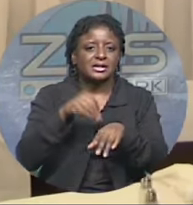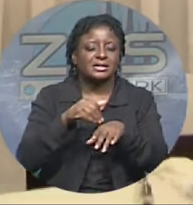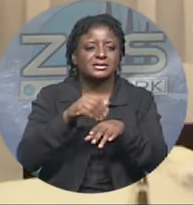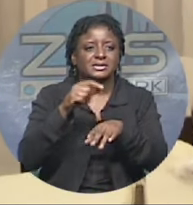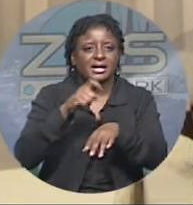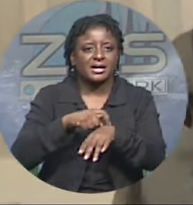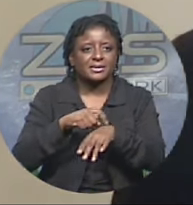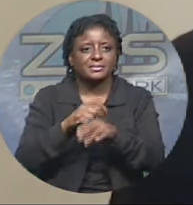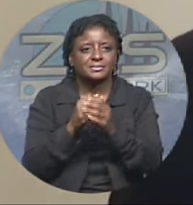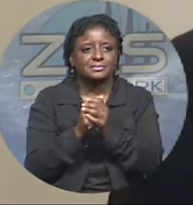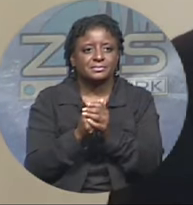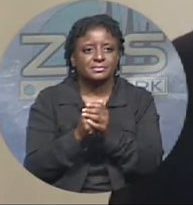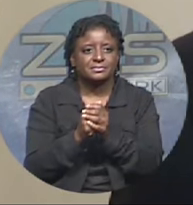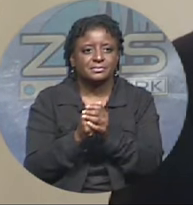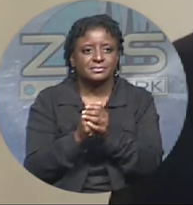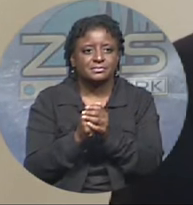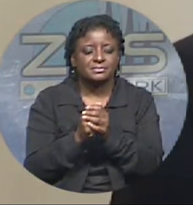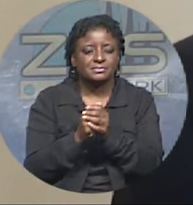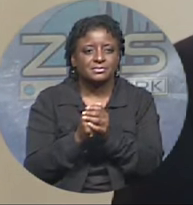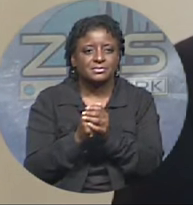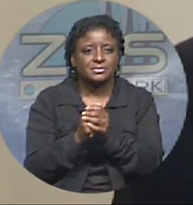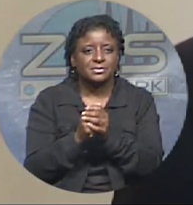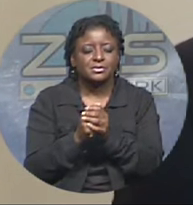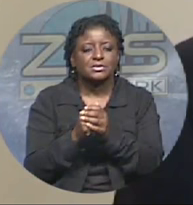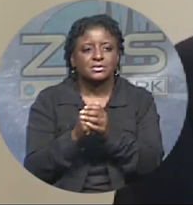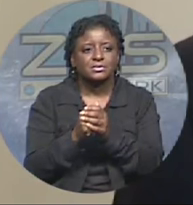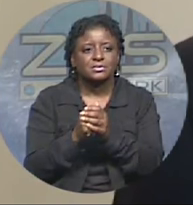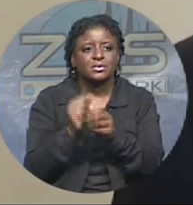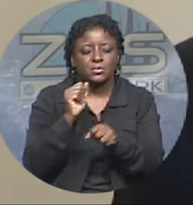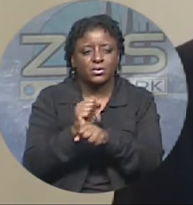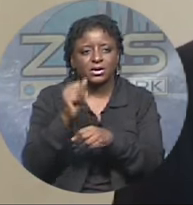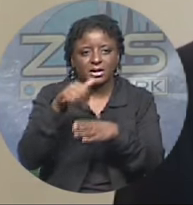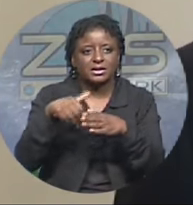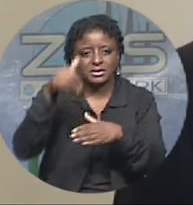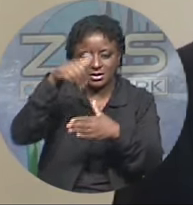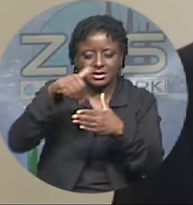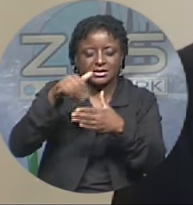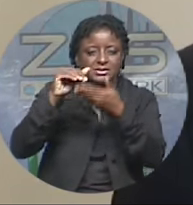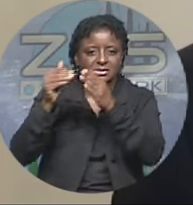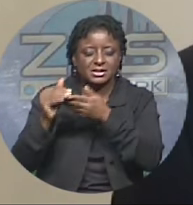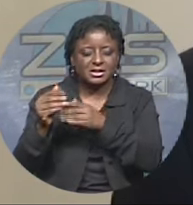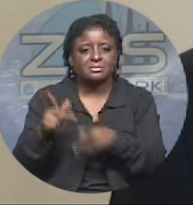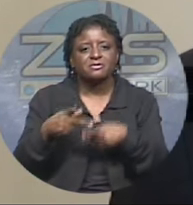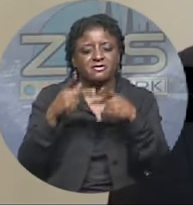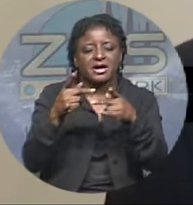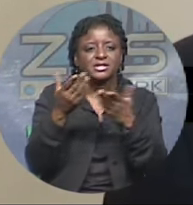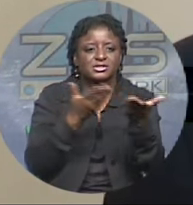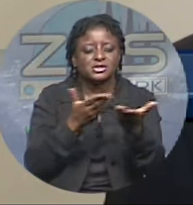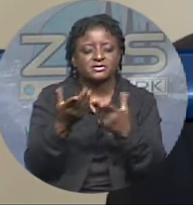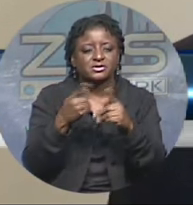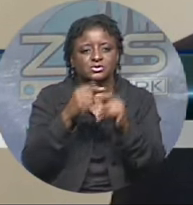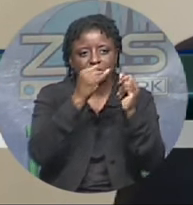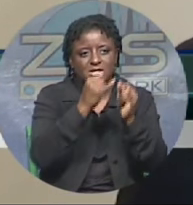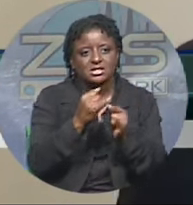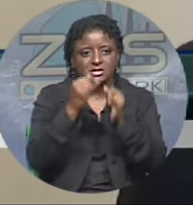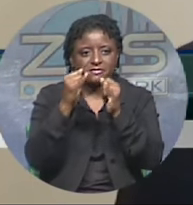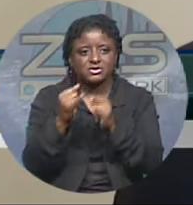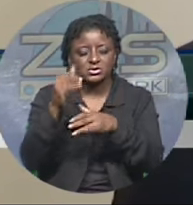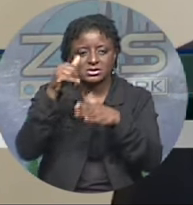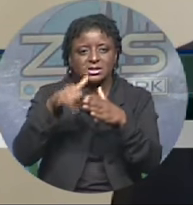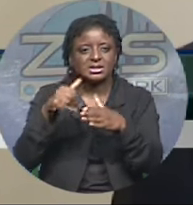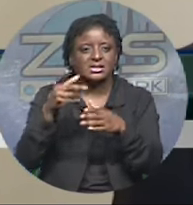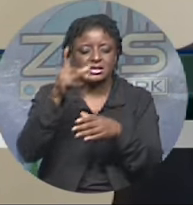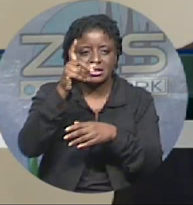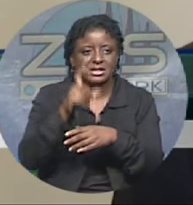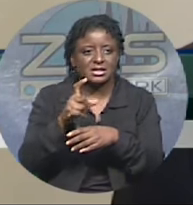to accomplish. Penetrate the inner cities in terms of providing service to individuals who are in need. We want to increase the membership